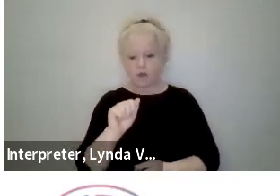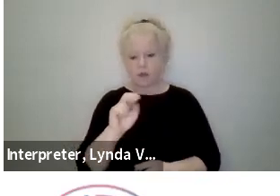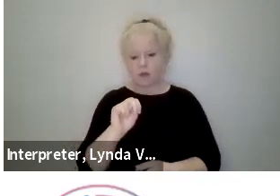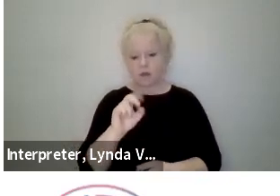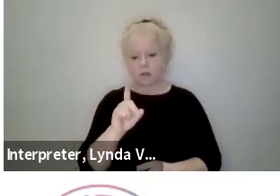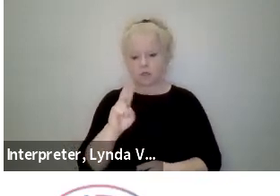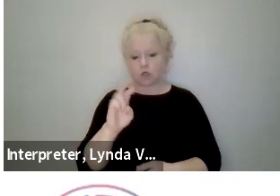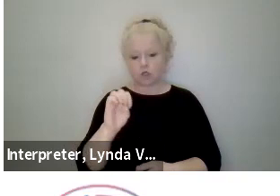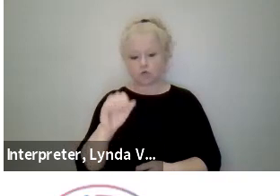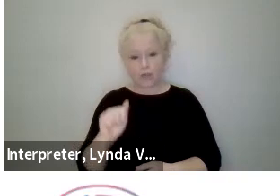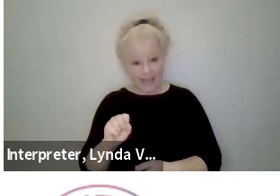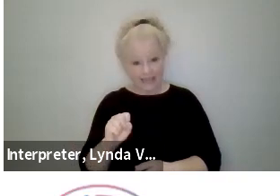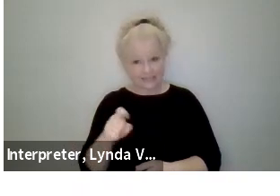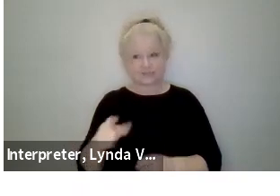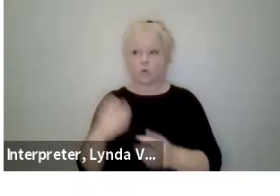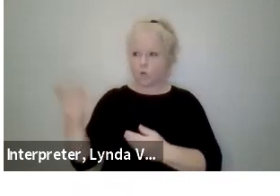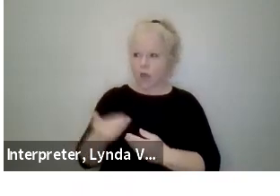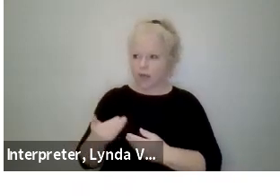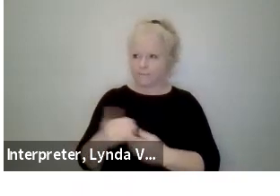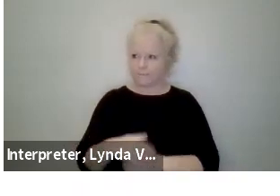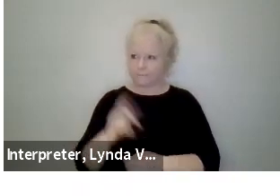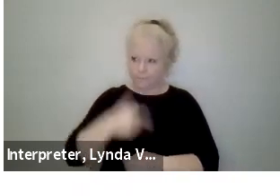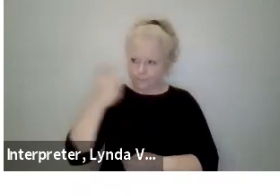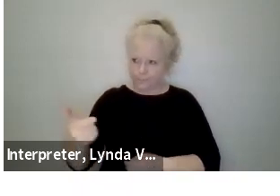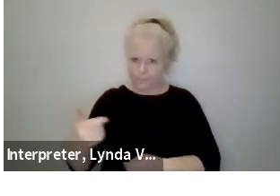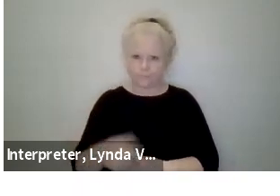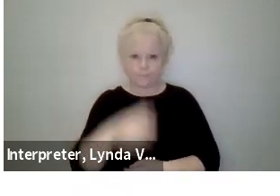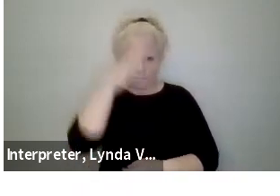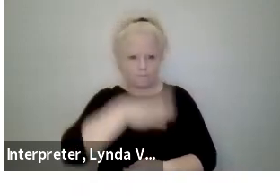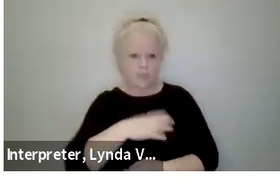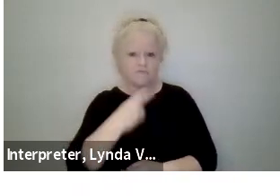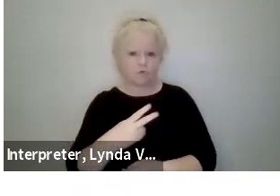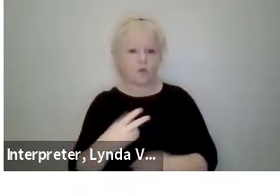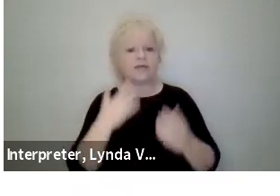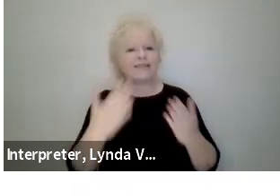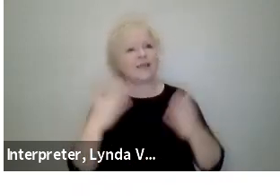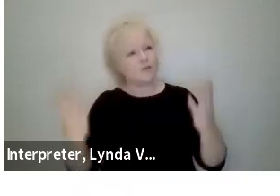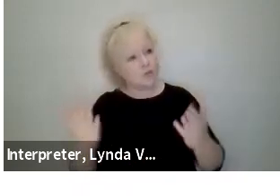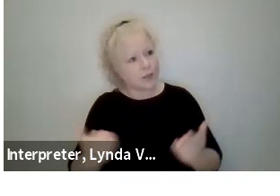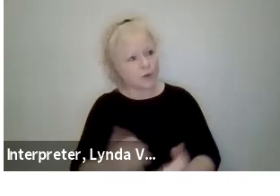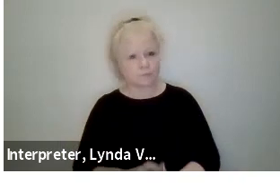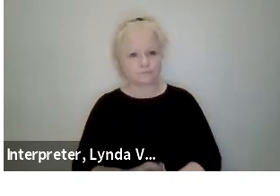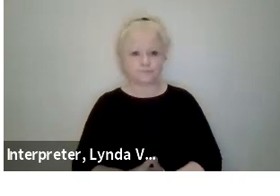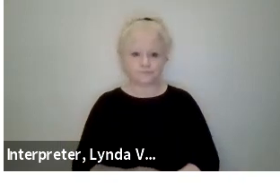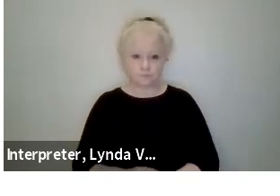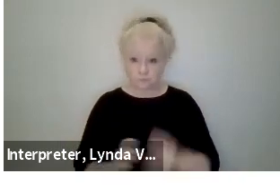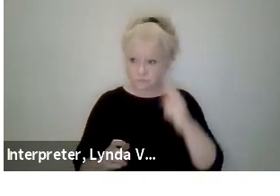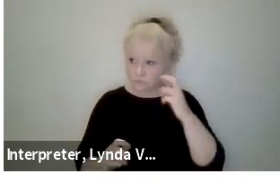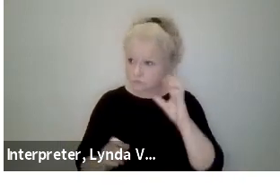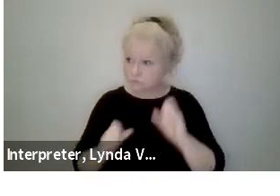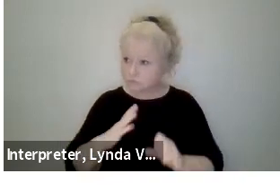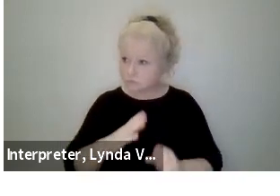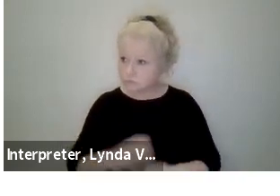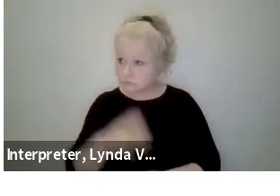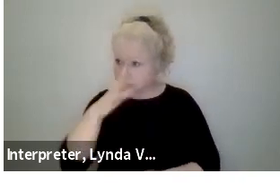for being here. The floor is yours. Thank you so much. I'm happy to be here with you all. Can you all hear me?